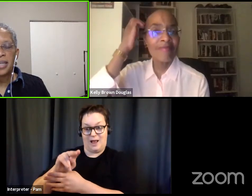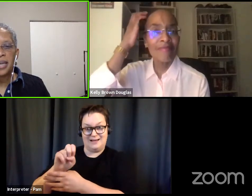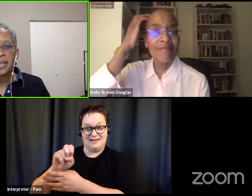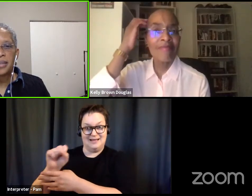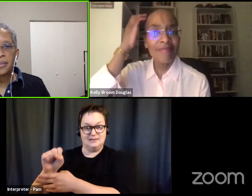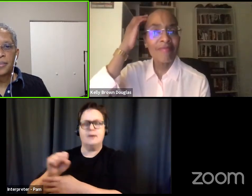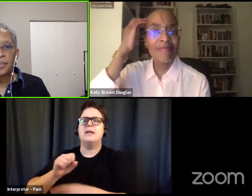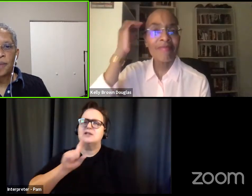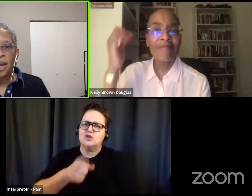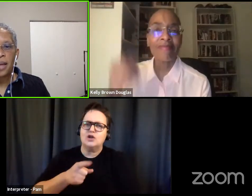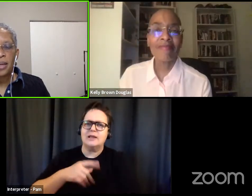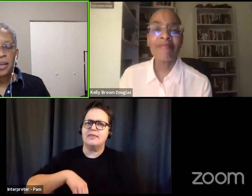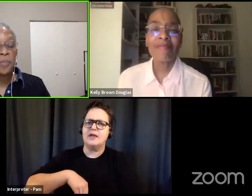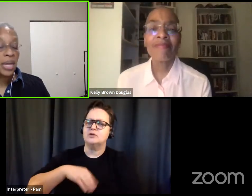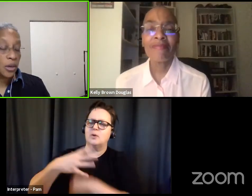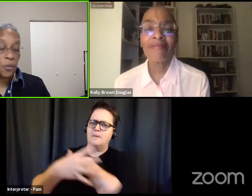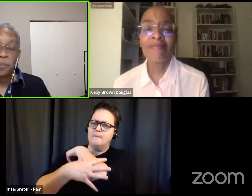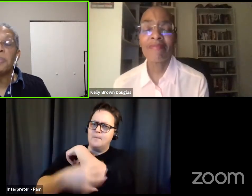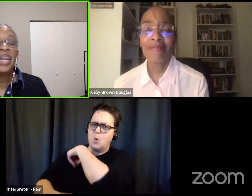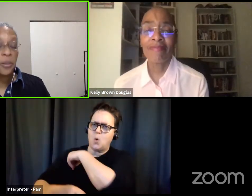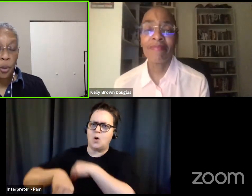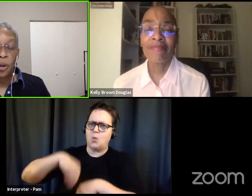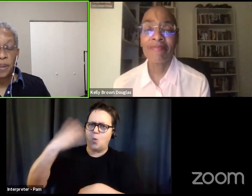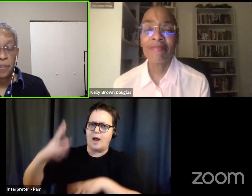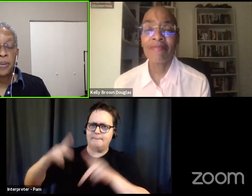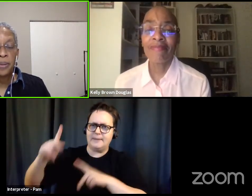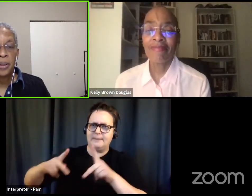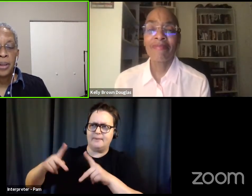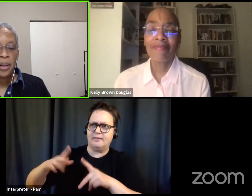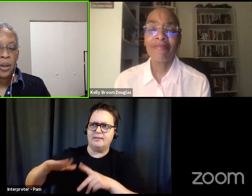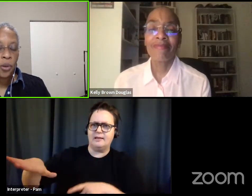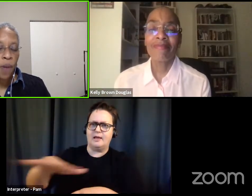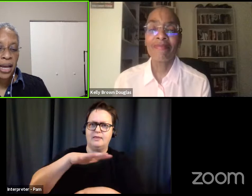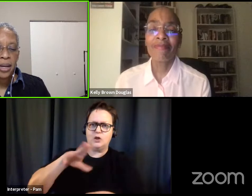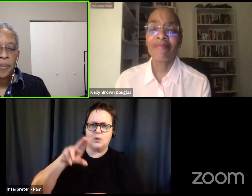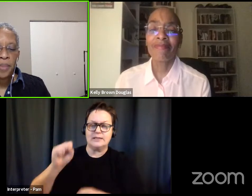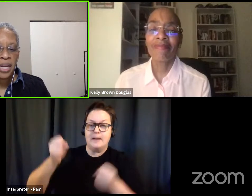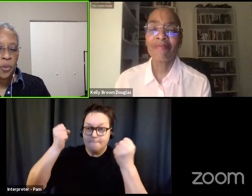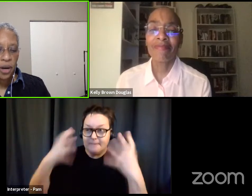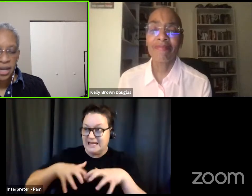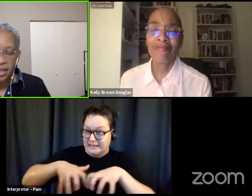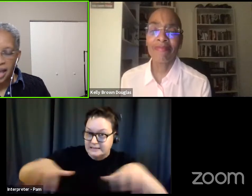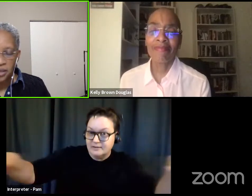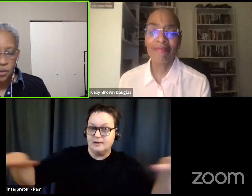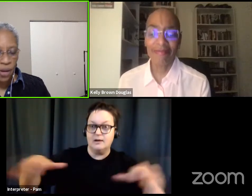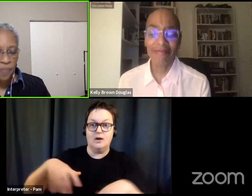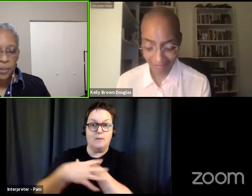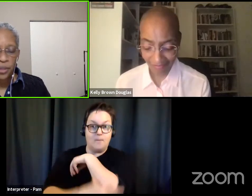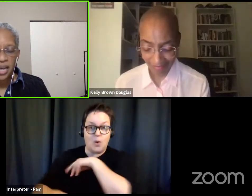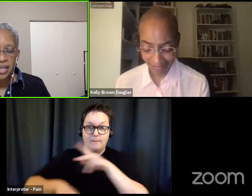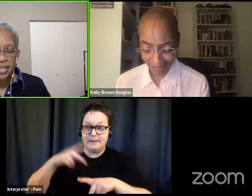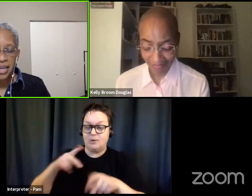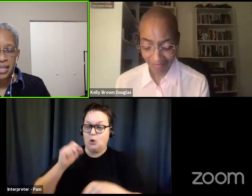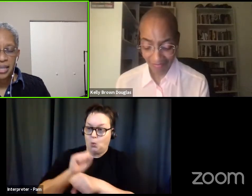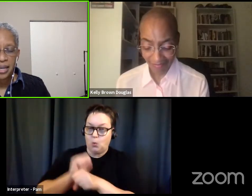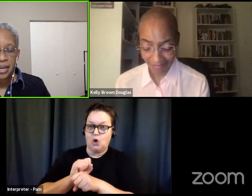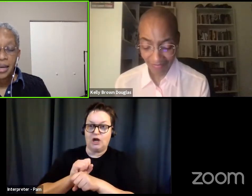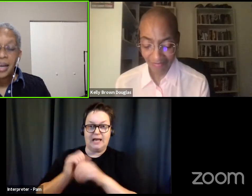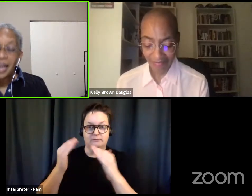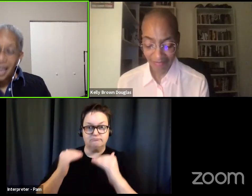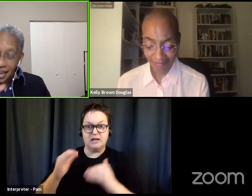in the United States, right? Many, many poor people who are white, many working class white people in the United